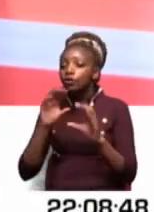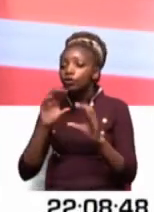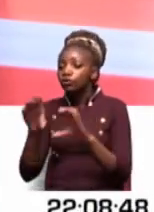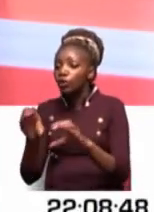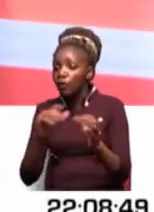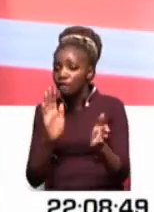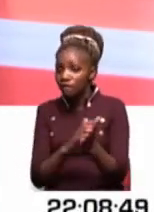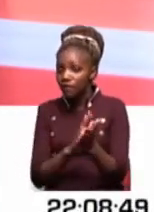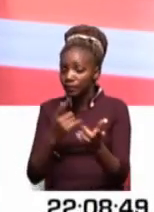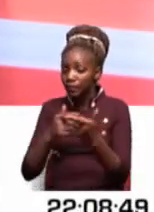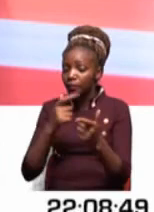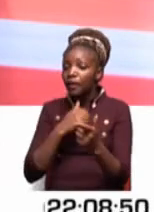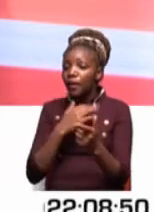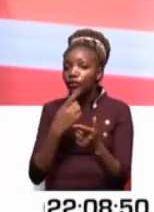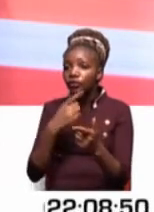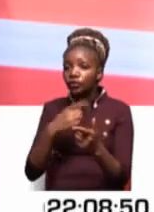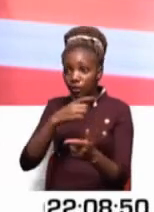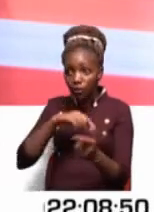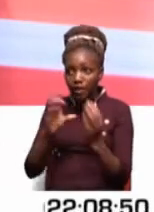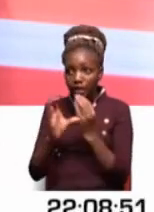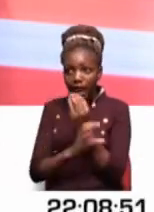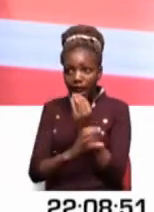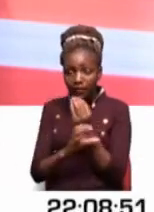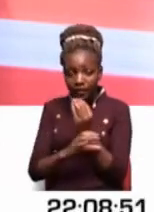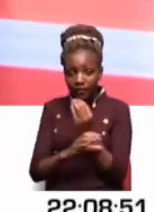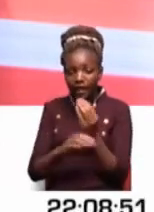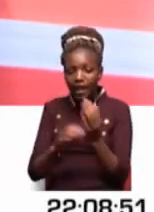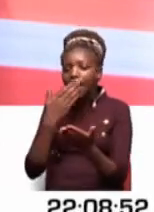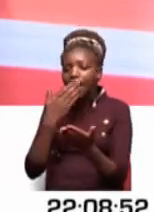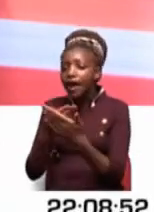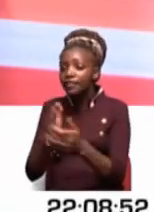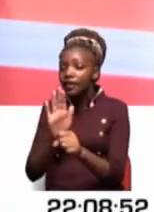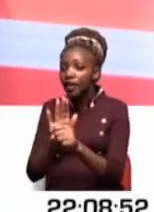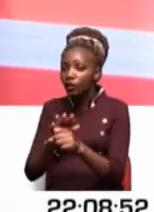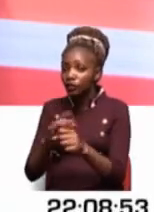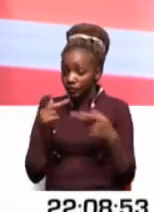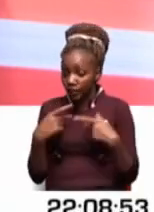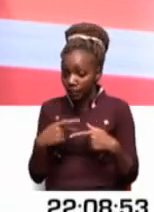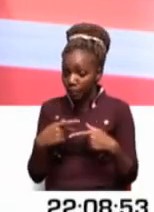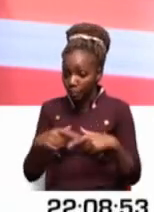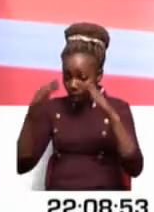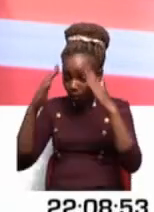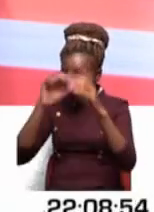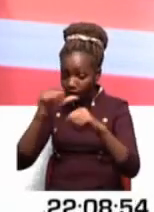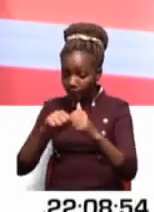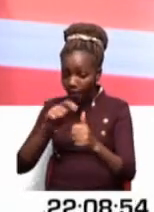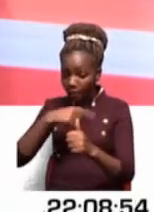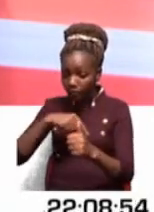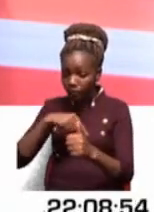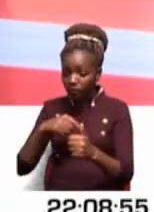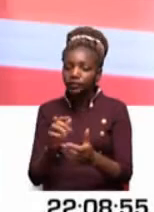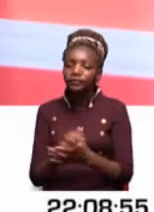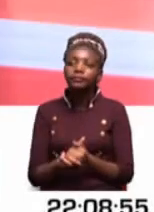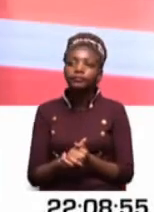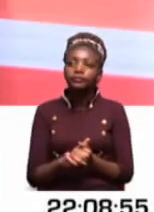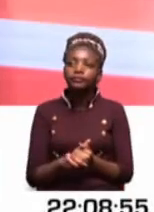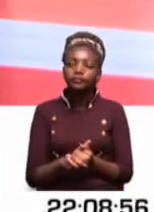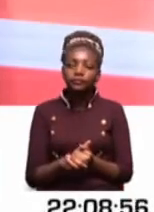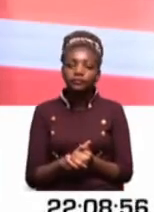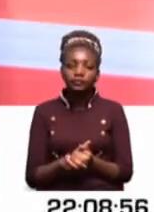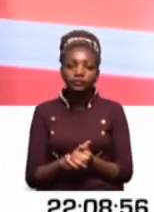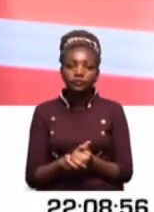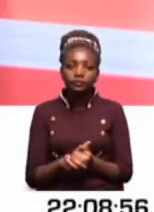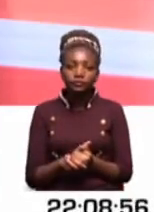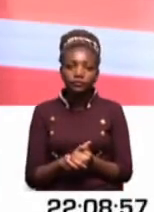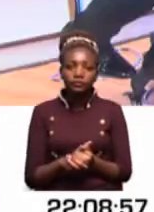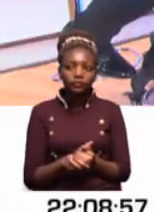as a country, we also are being appreciated out there, and let's not really demean this issue of BBI. Something good. Benji, something good